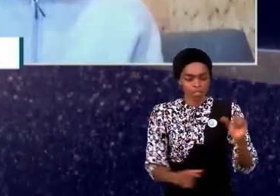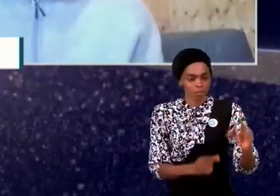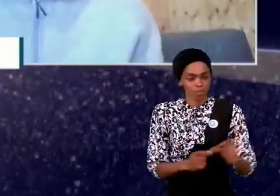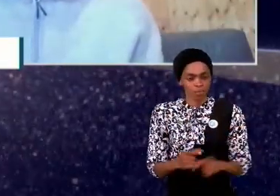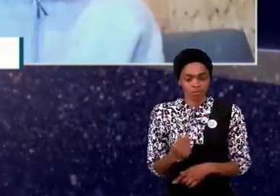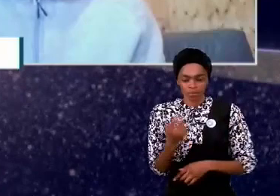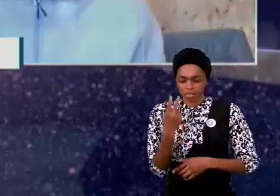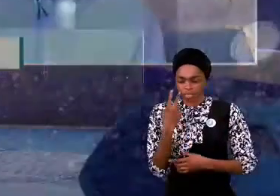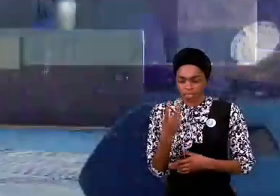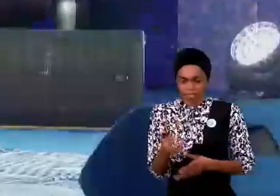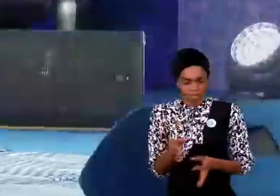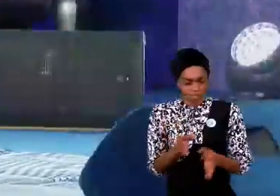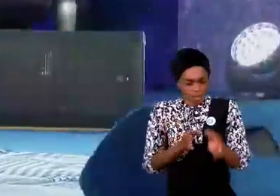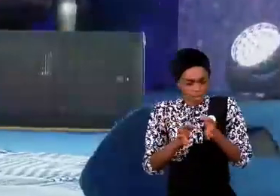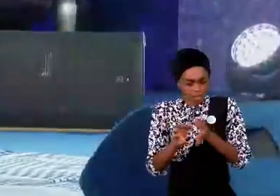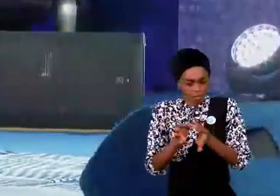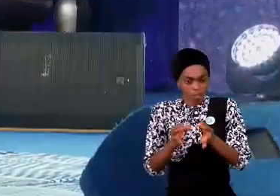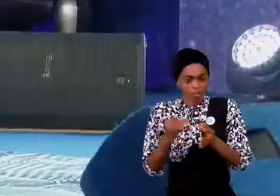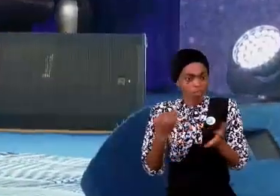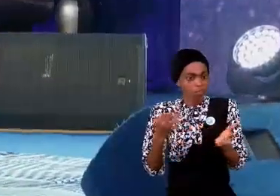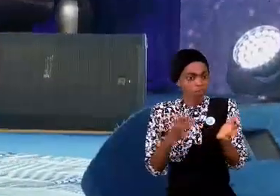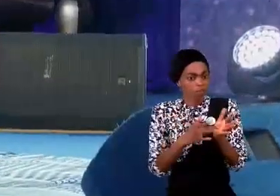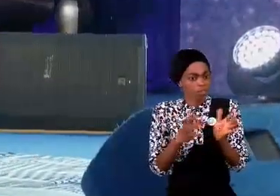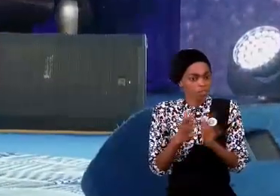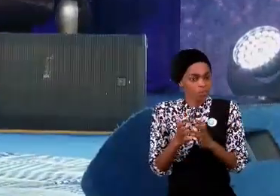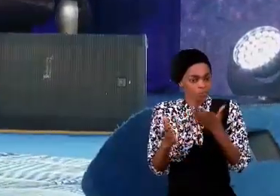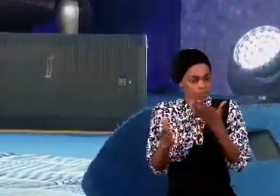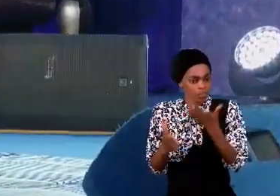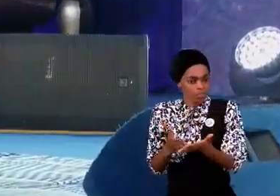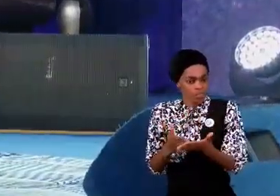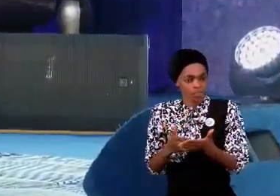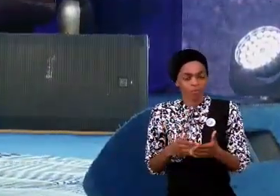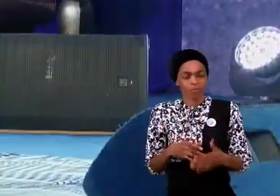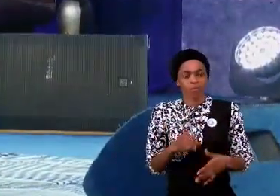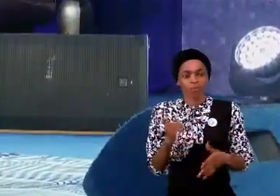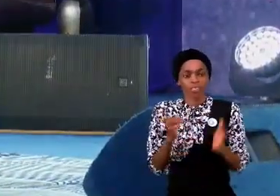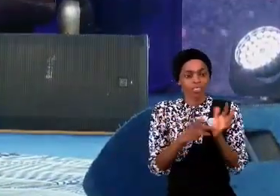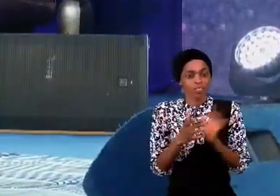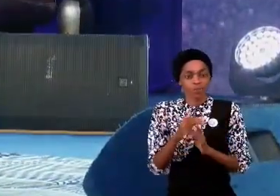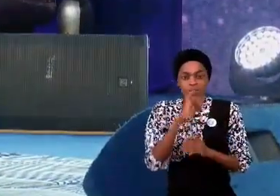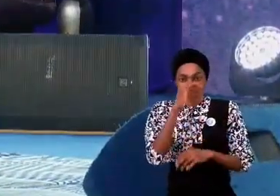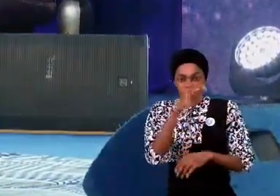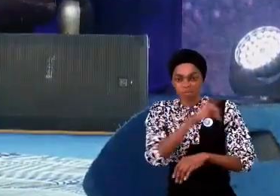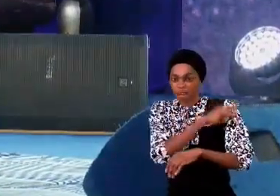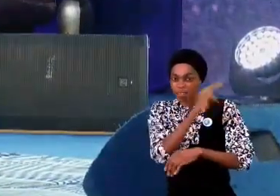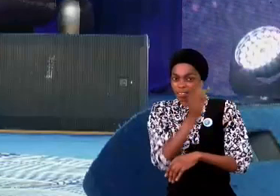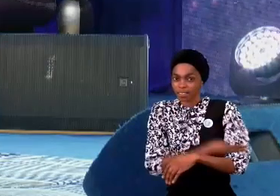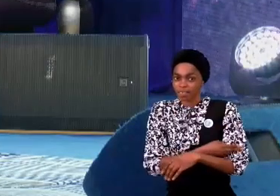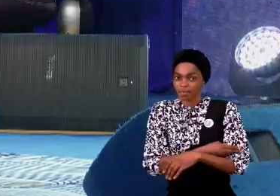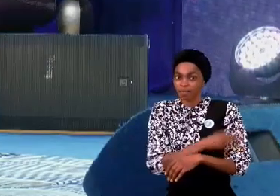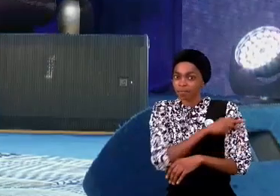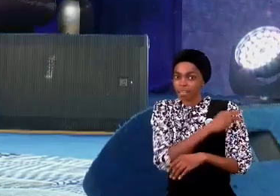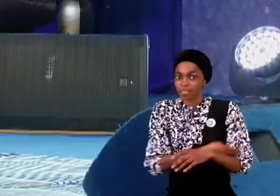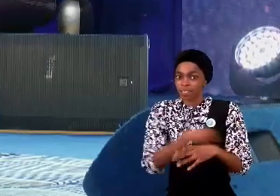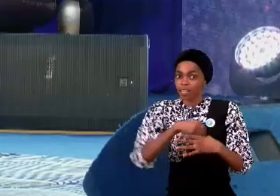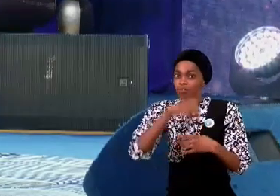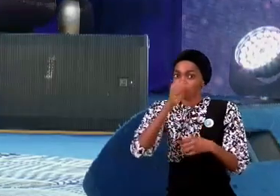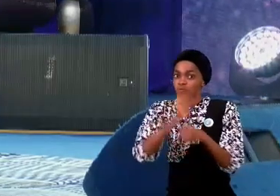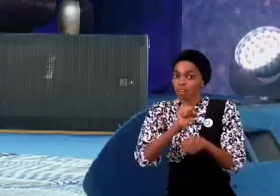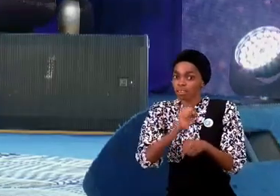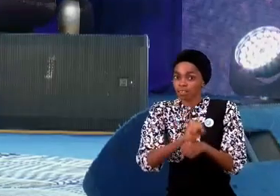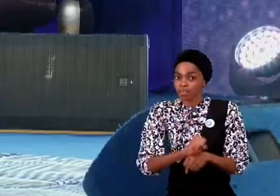mighty in deed, deed, action, performance, manifestation,